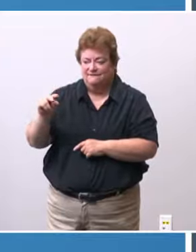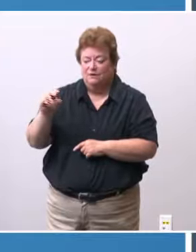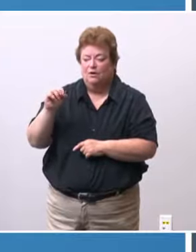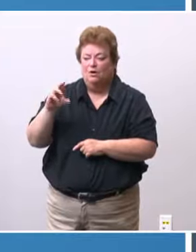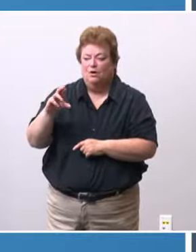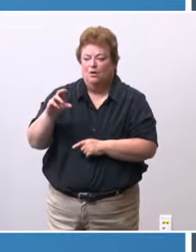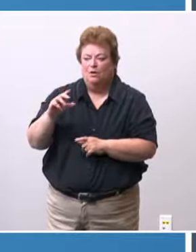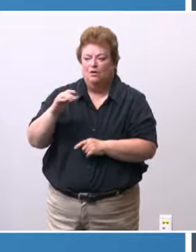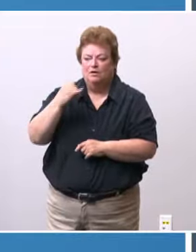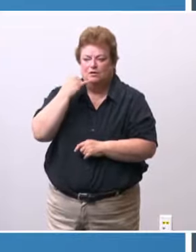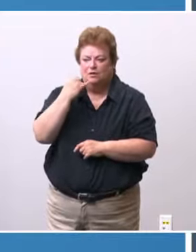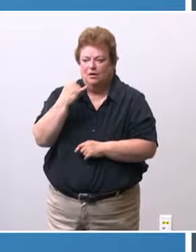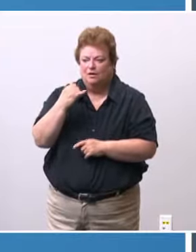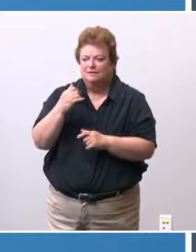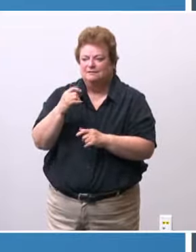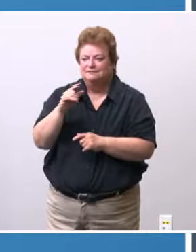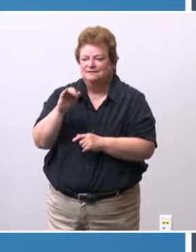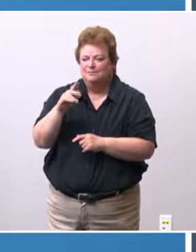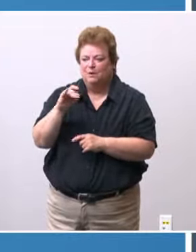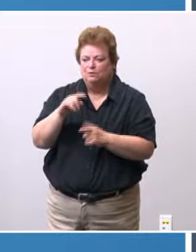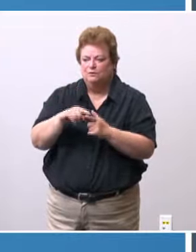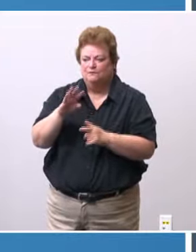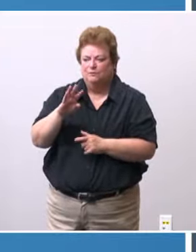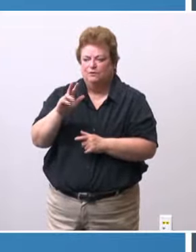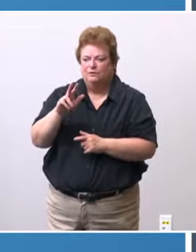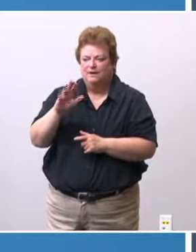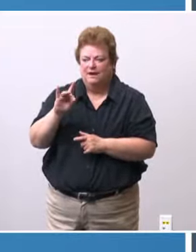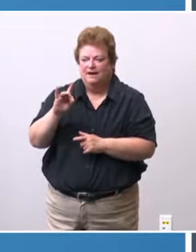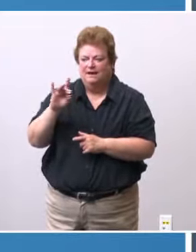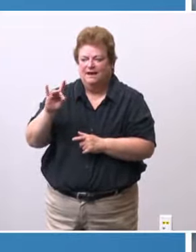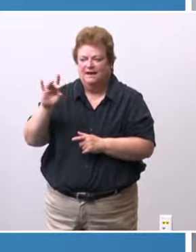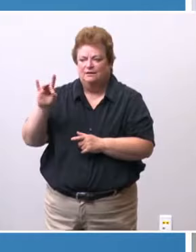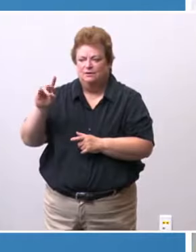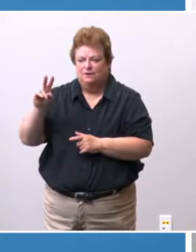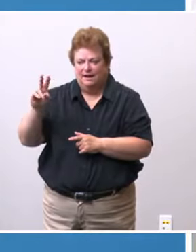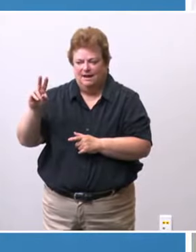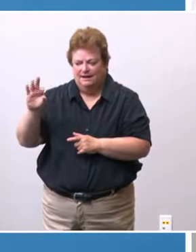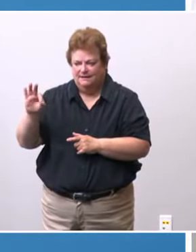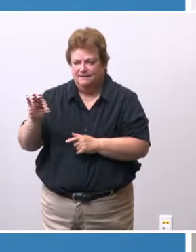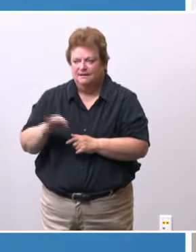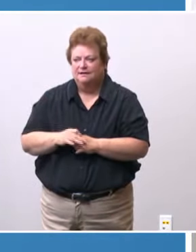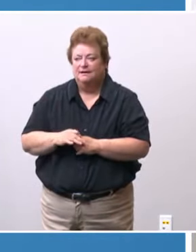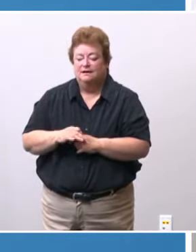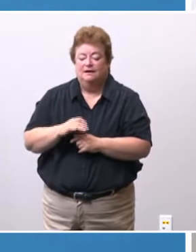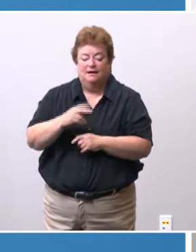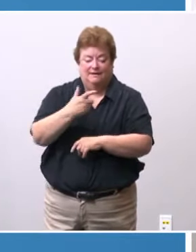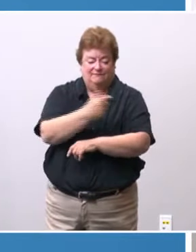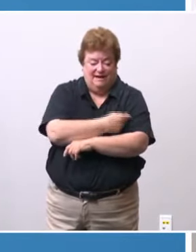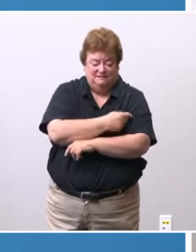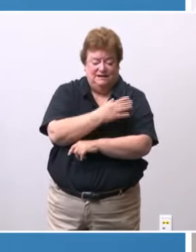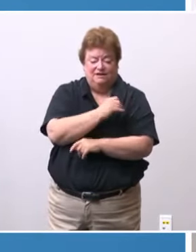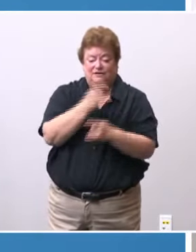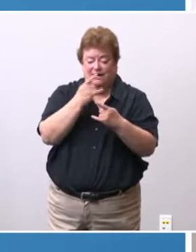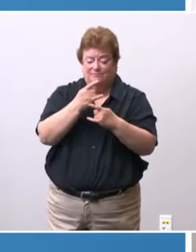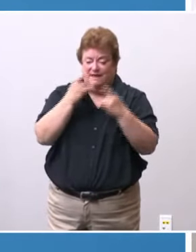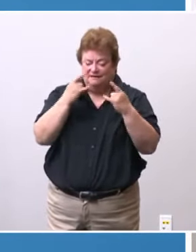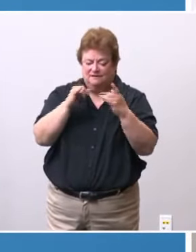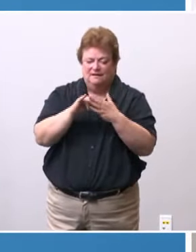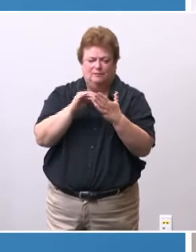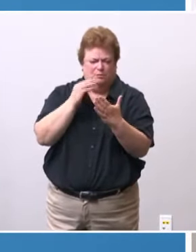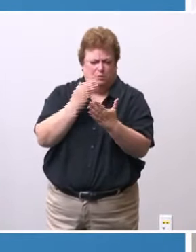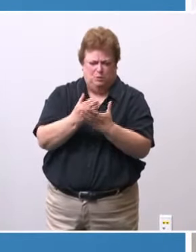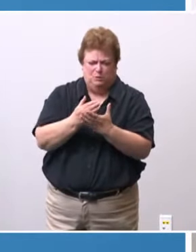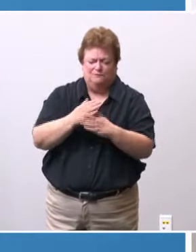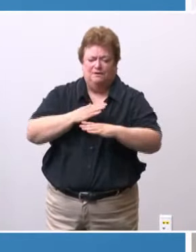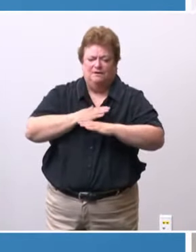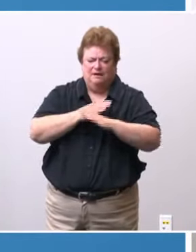to 438-829. Getting vaccinated and wearing a mask are proven public health strategies that